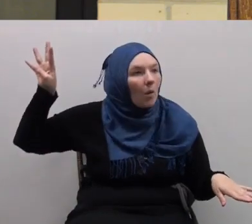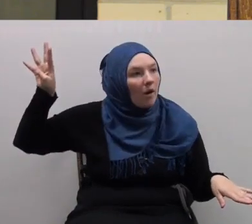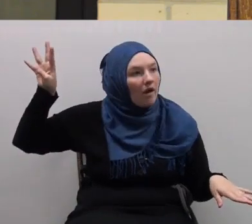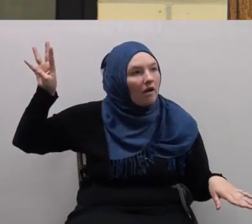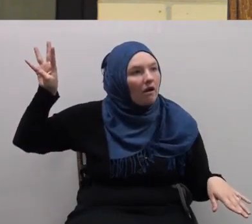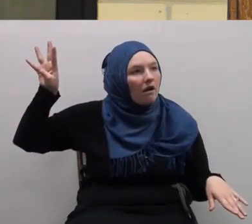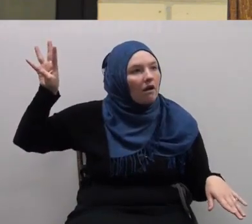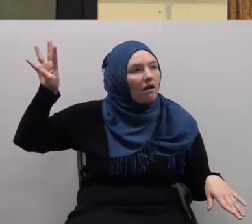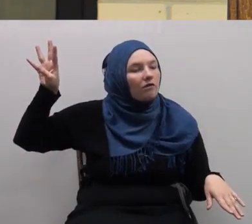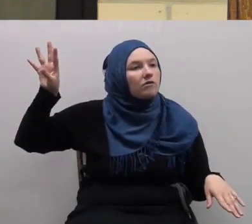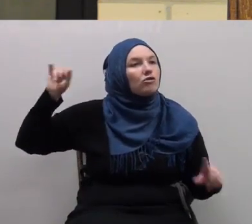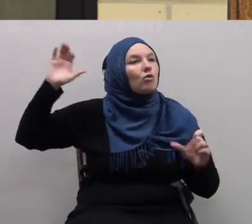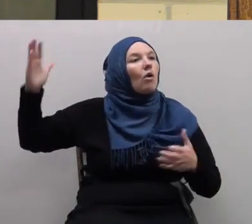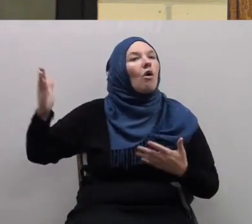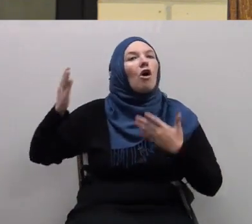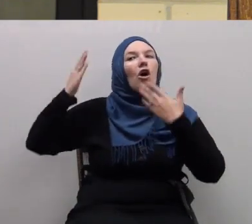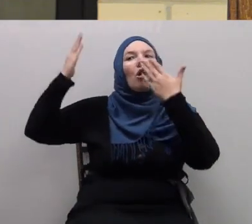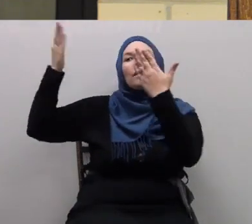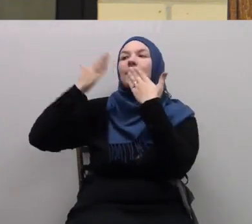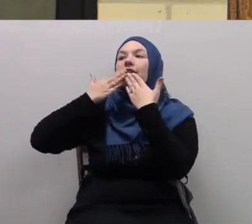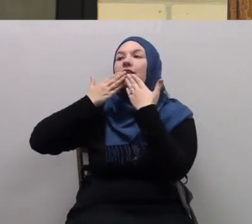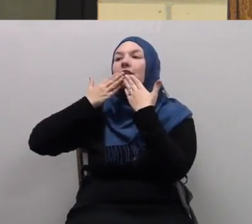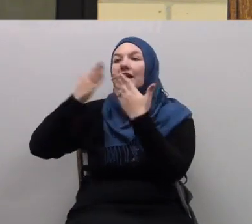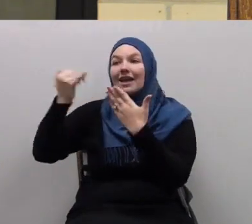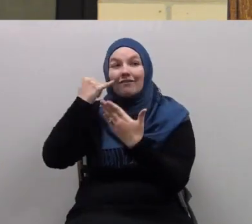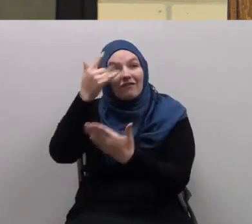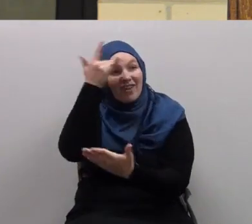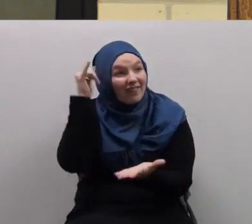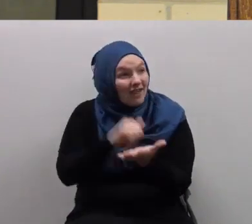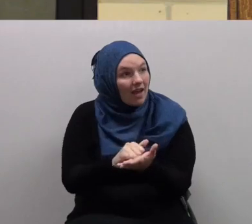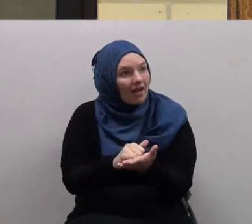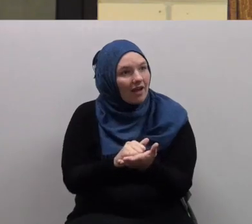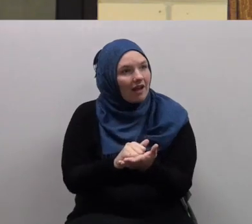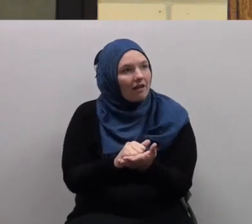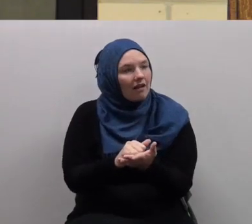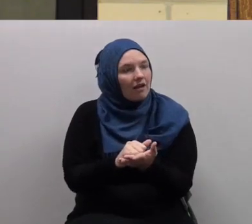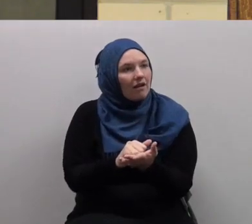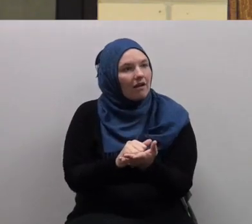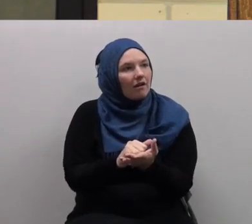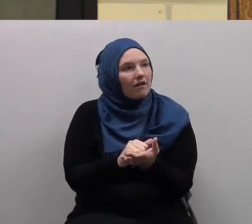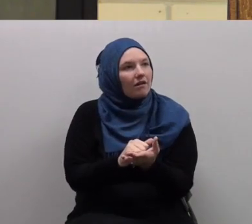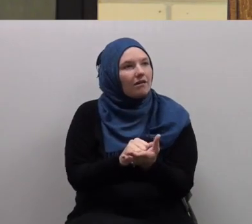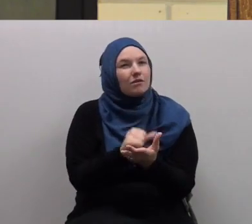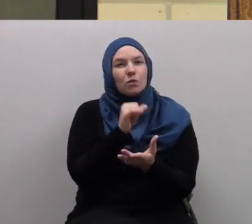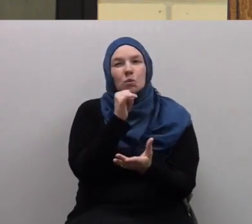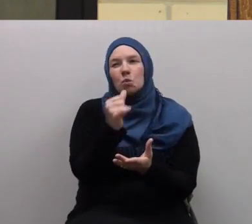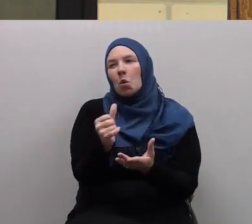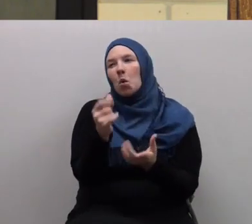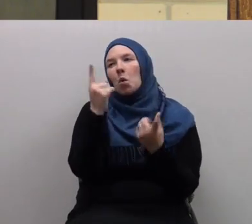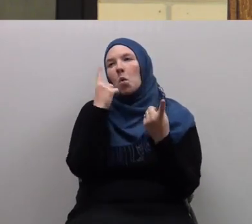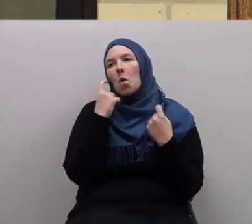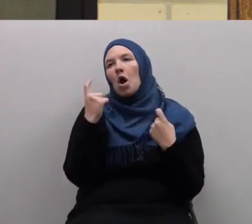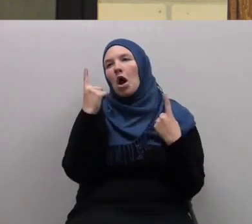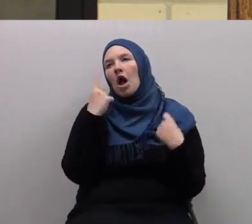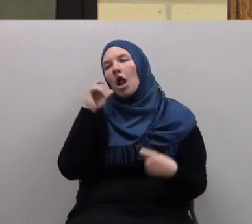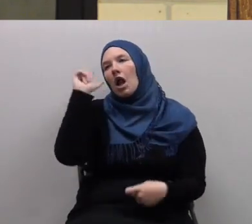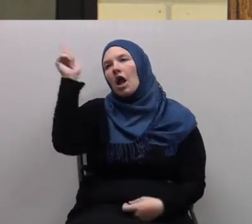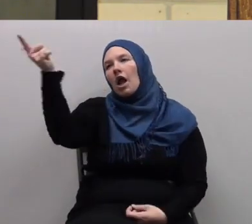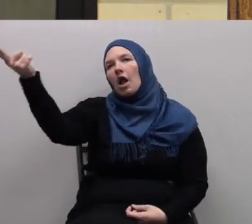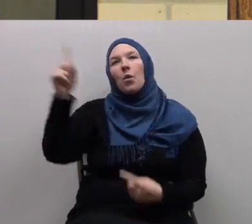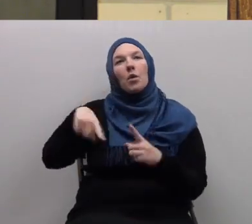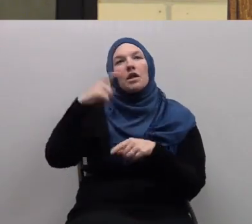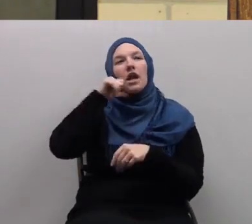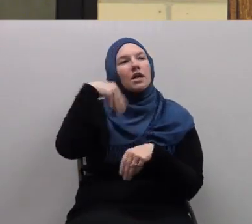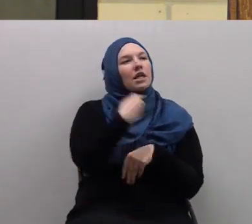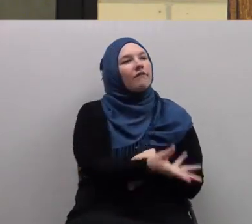neglect to offer Him gratitude, don't cry foul when He